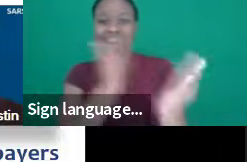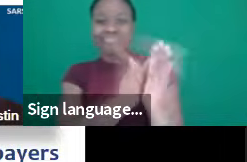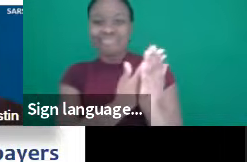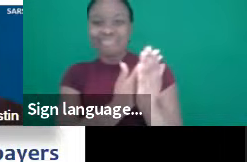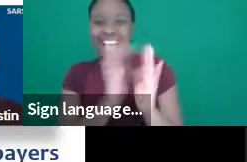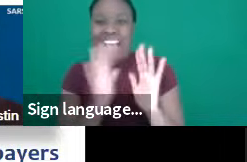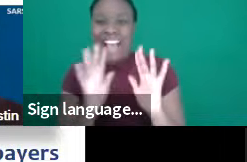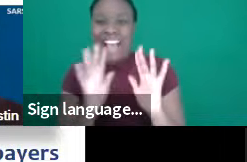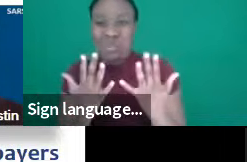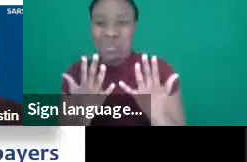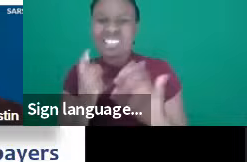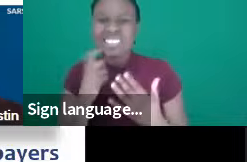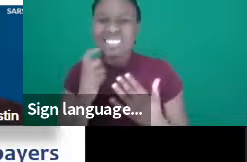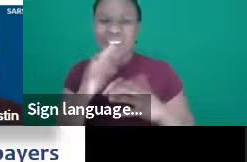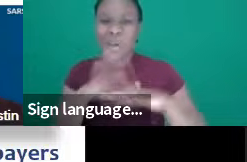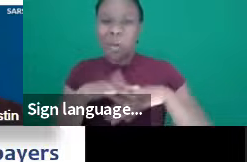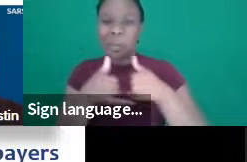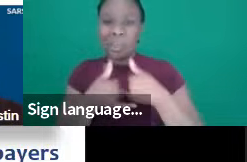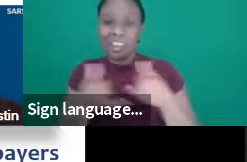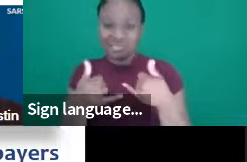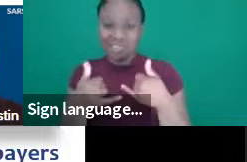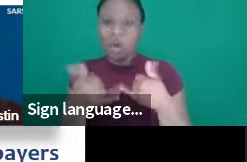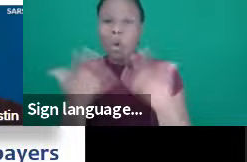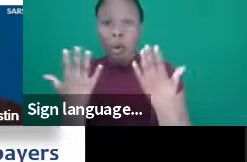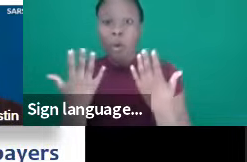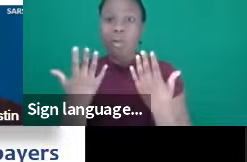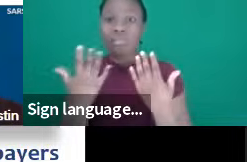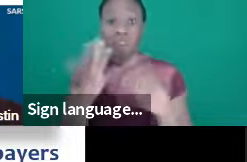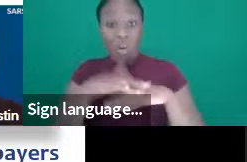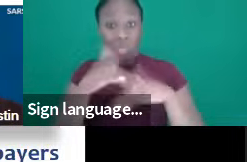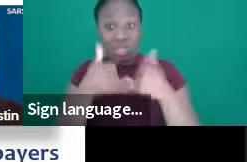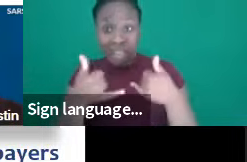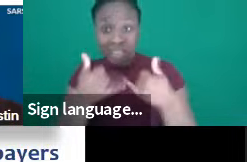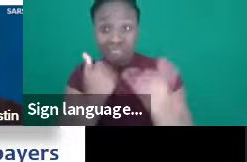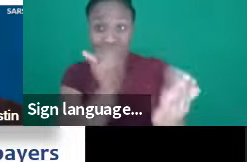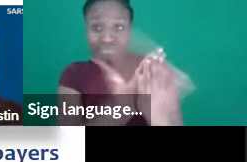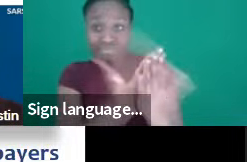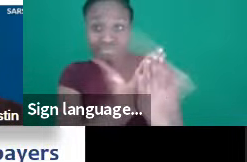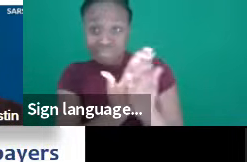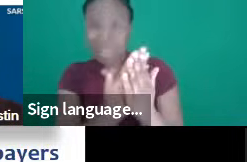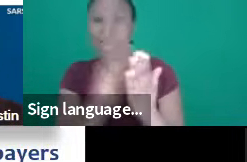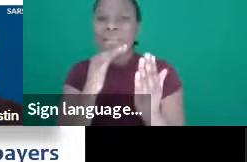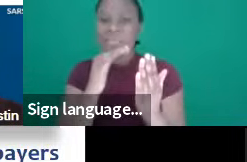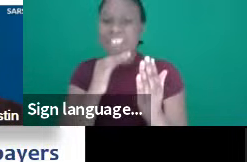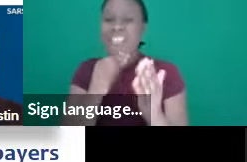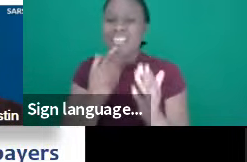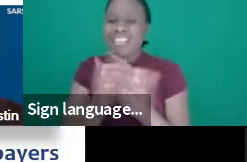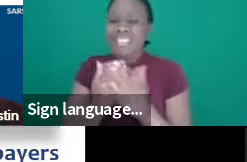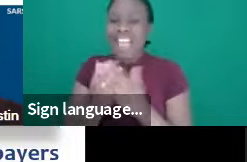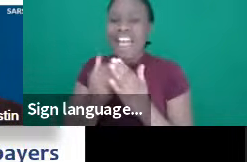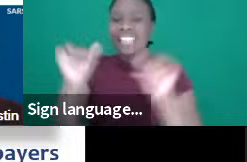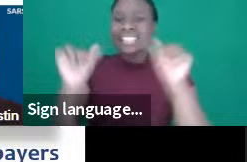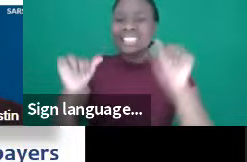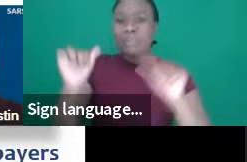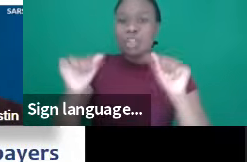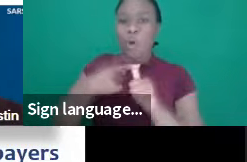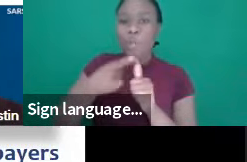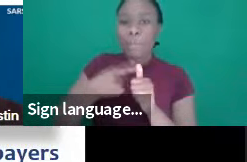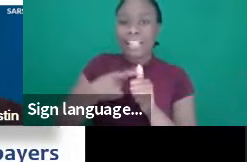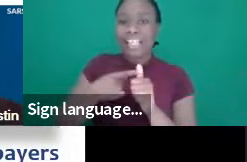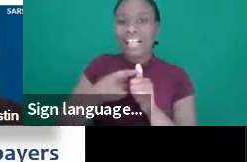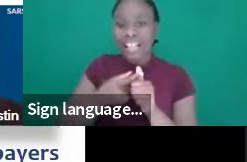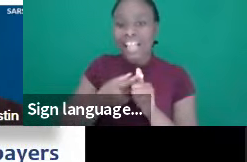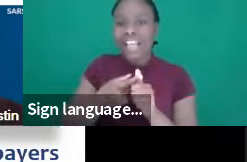your notice of assessments. Moving on to payments, we have enhanced our systems so that you can make